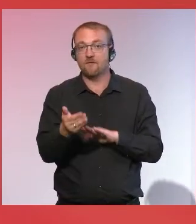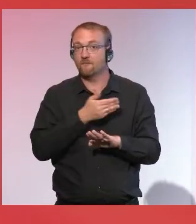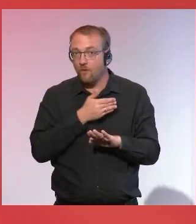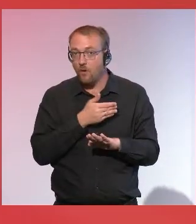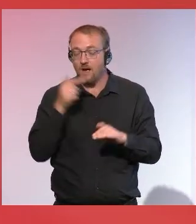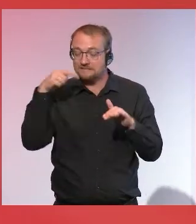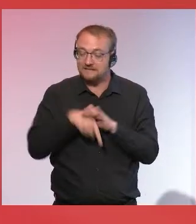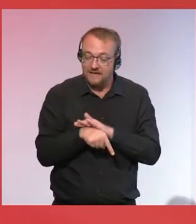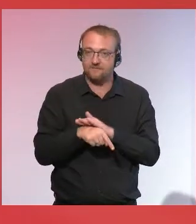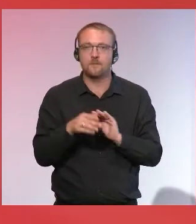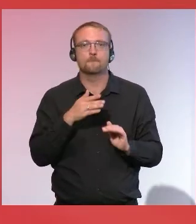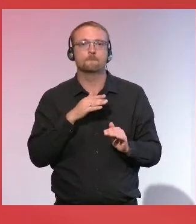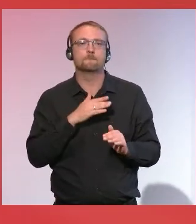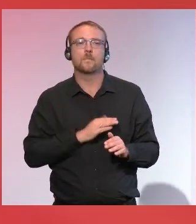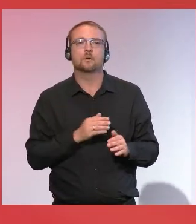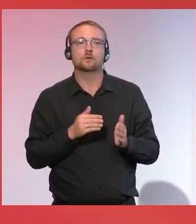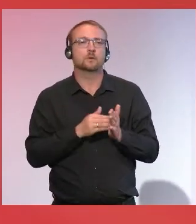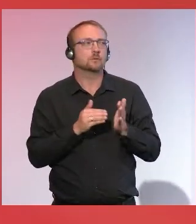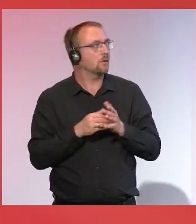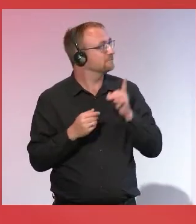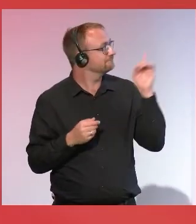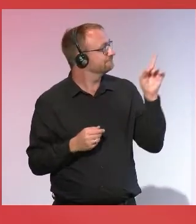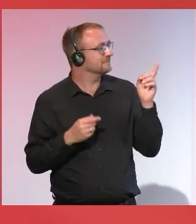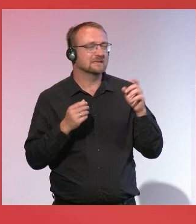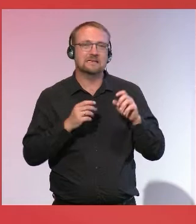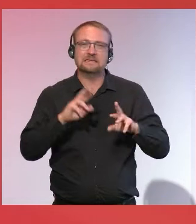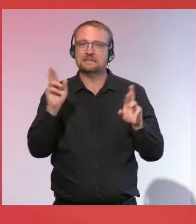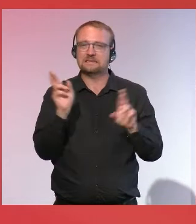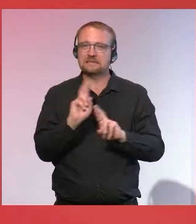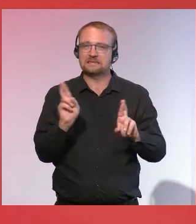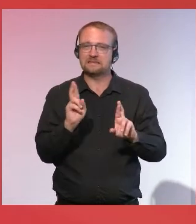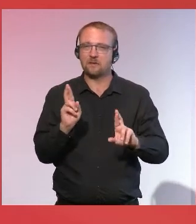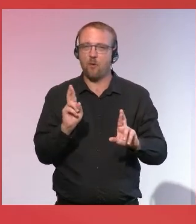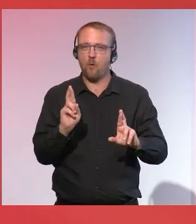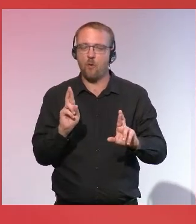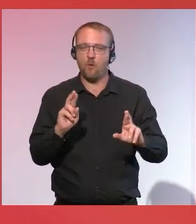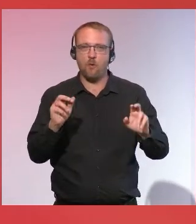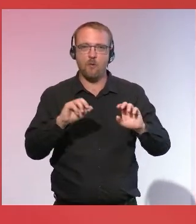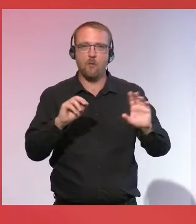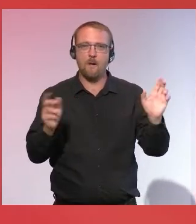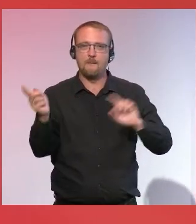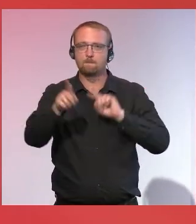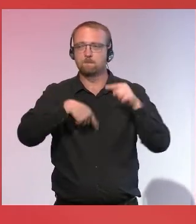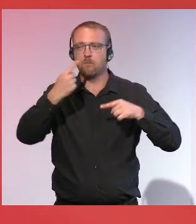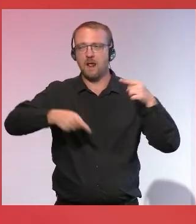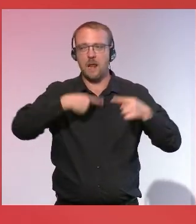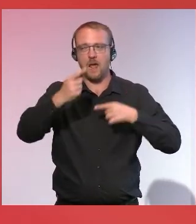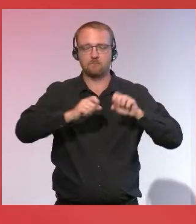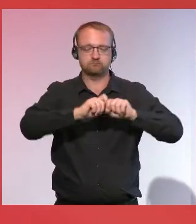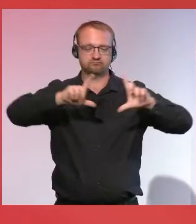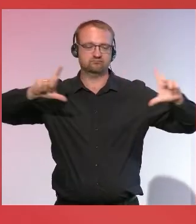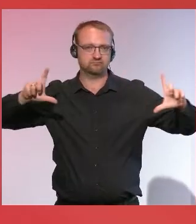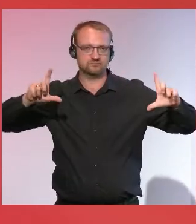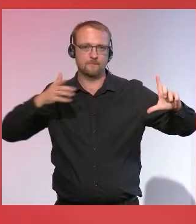so-called risk propeller. And there you can see that risk or the risk of an impact is dependent, obviously, on the hazard, for example,